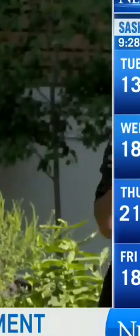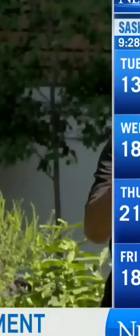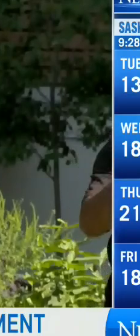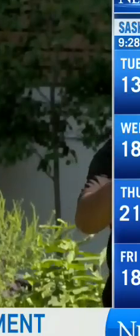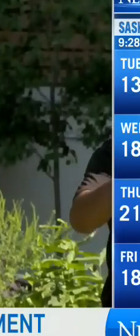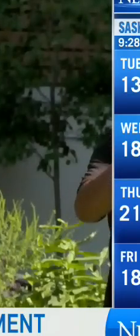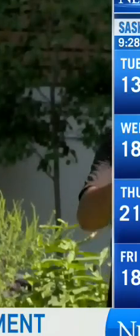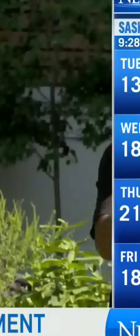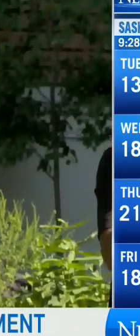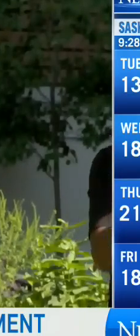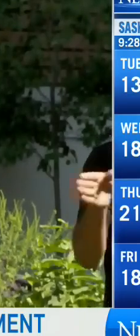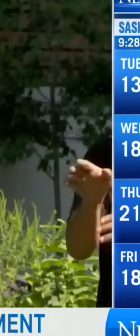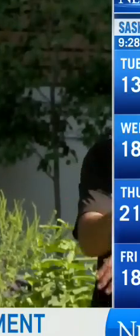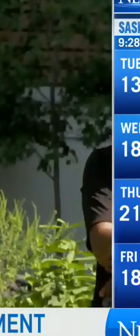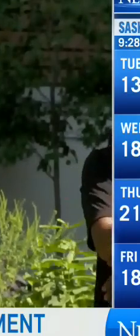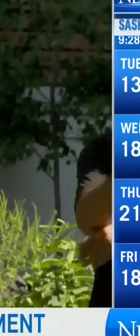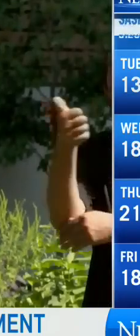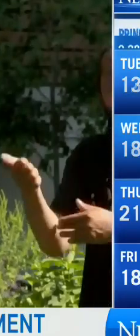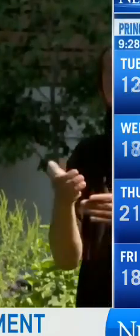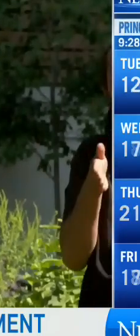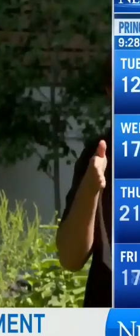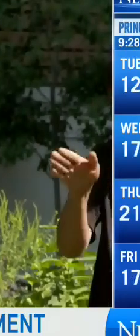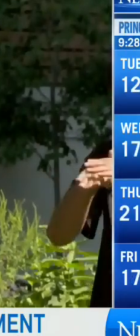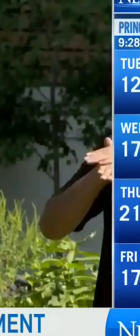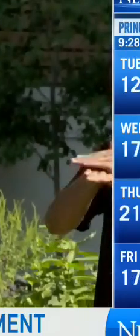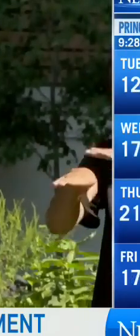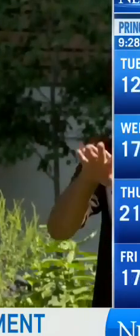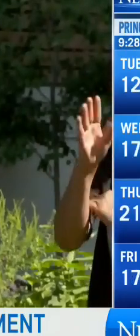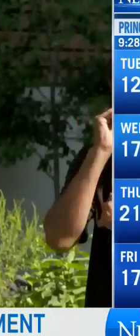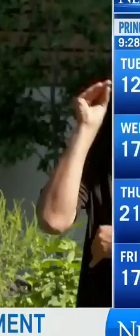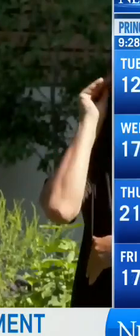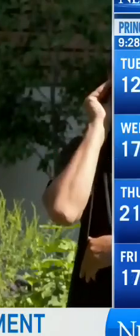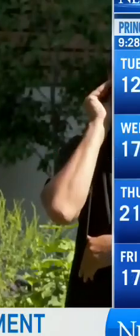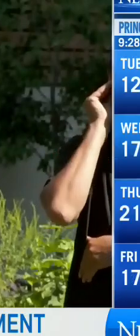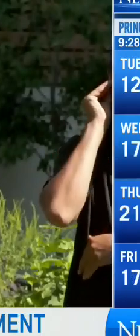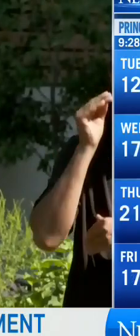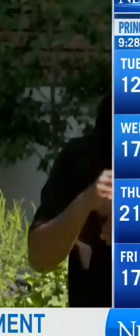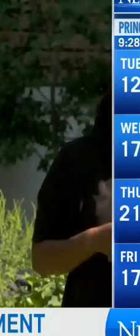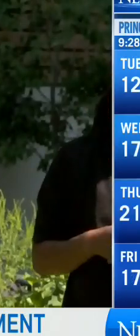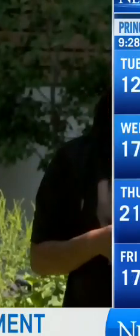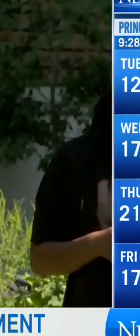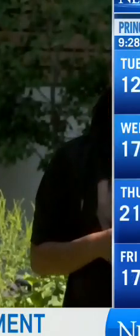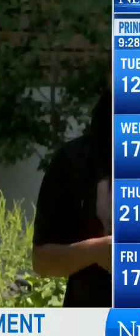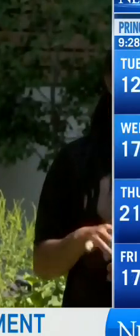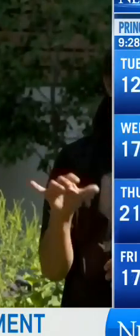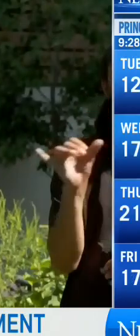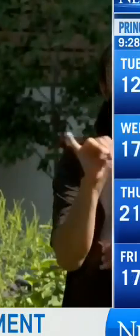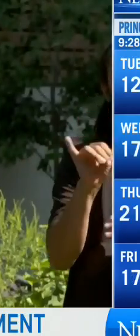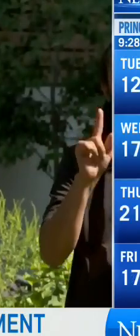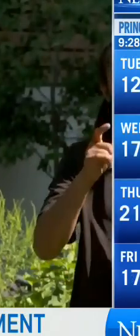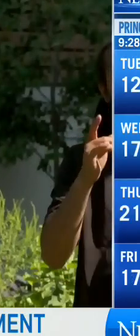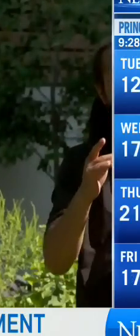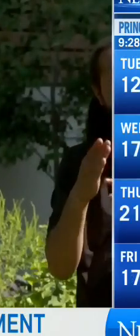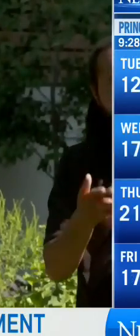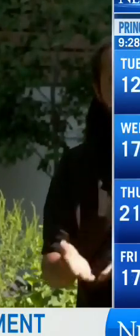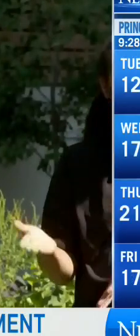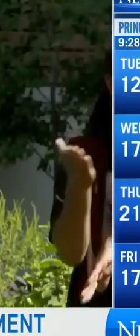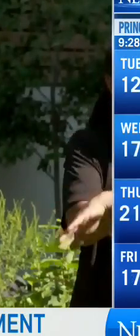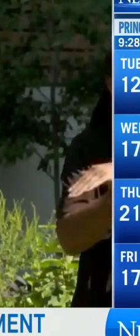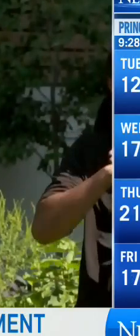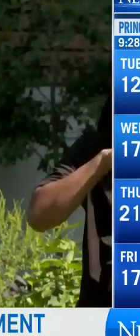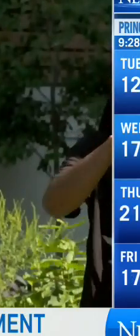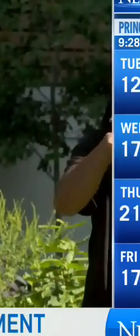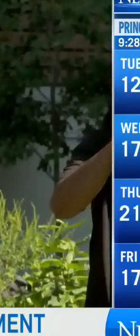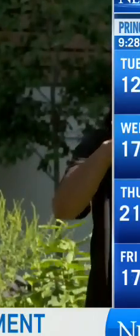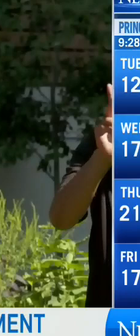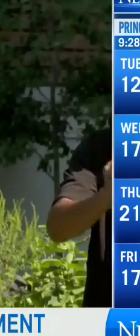for people to access housing. We need also to increase access for housing for people with